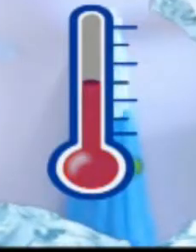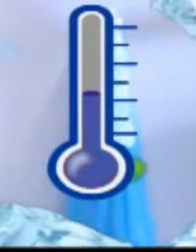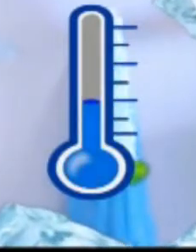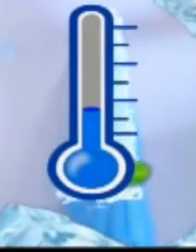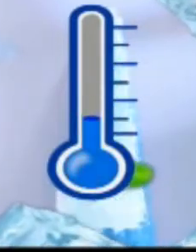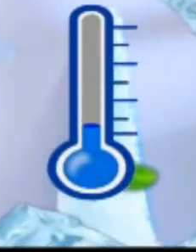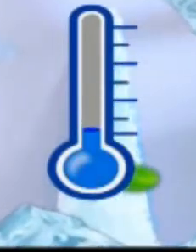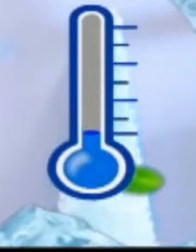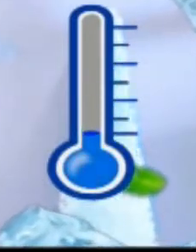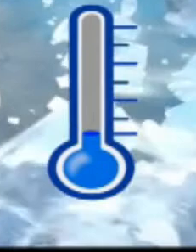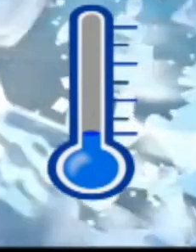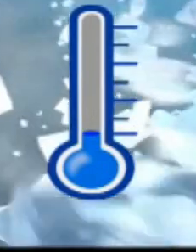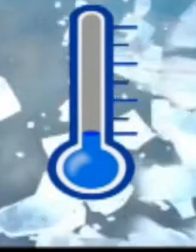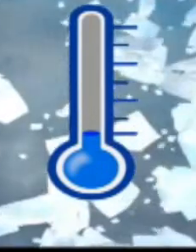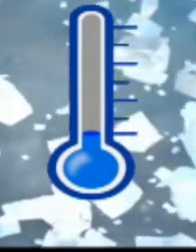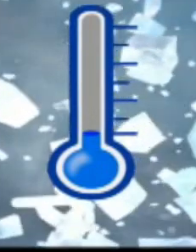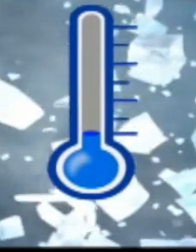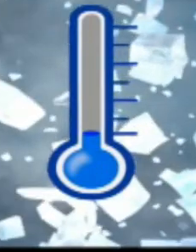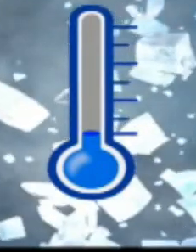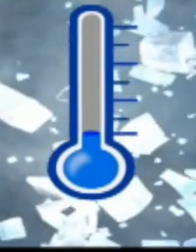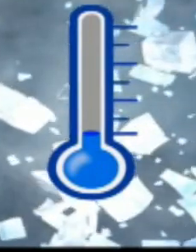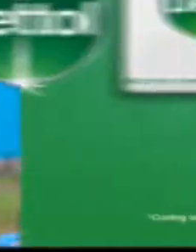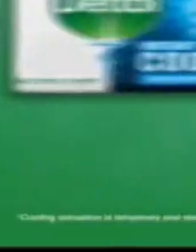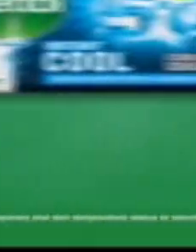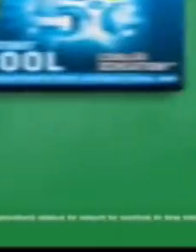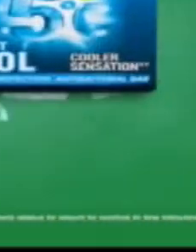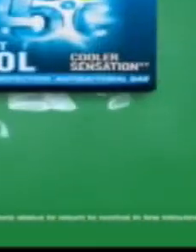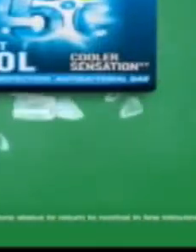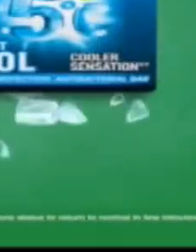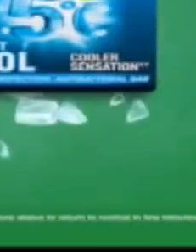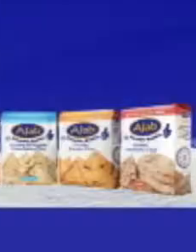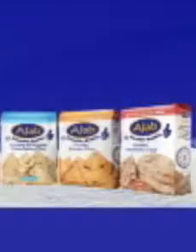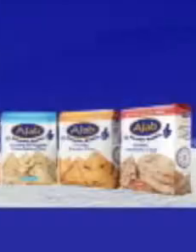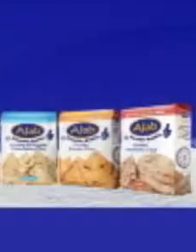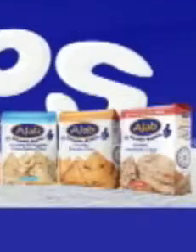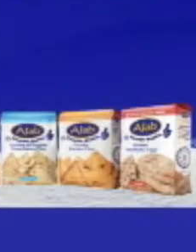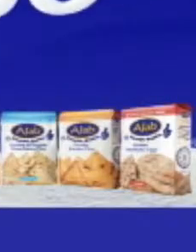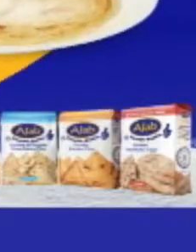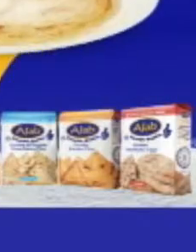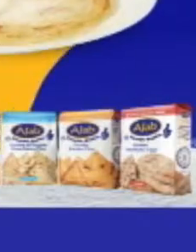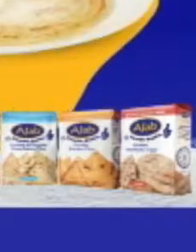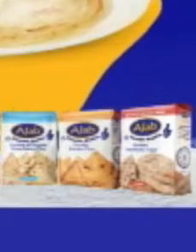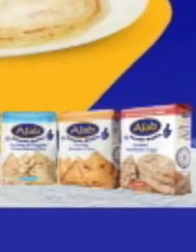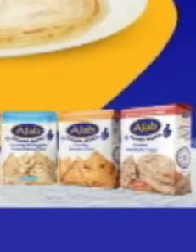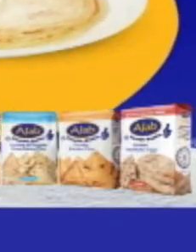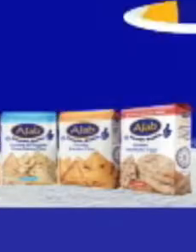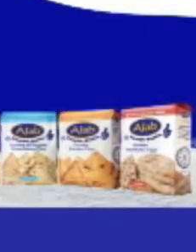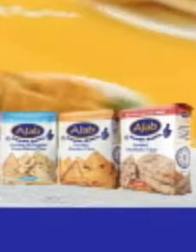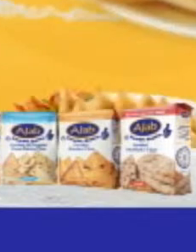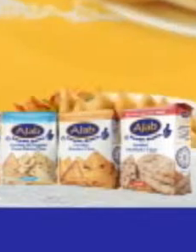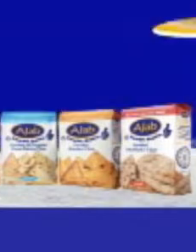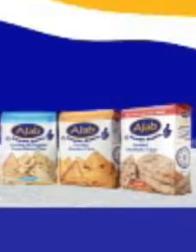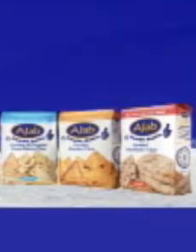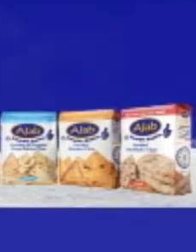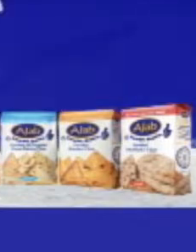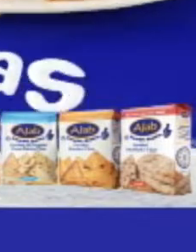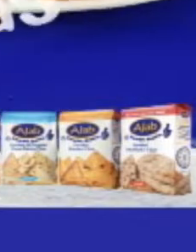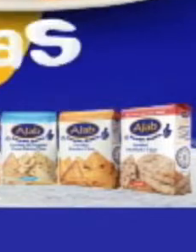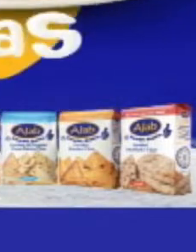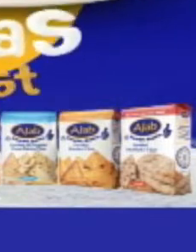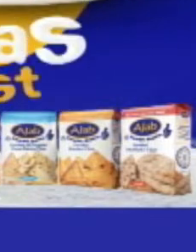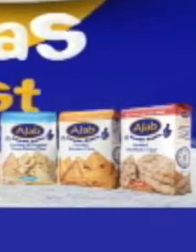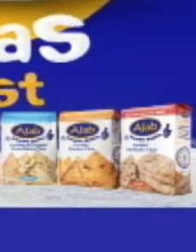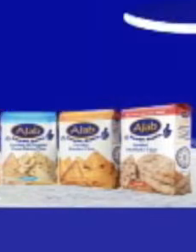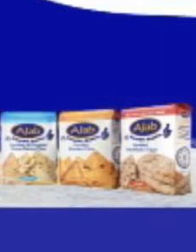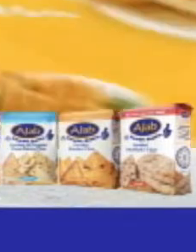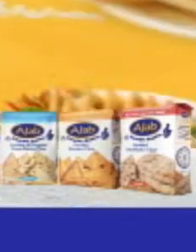up to 5 degrees instant cooling sensation and odor protection. Be Dettol sure. If you're hungry for chapos, make it ajab. Easy. Kamatis and